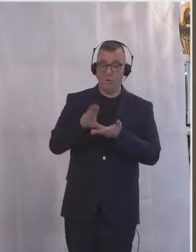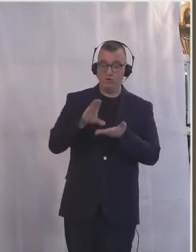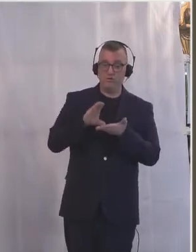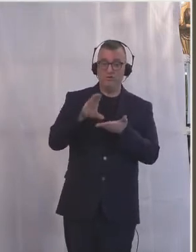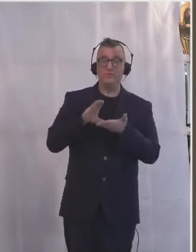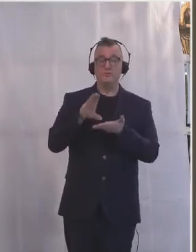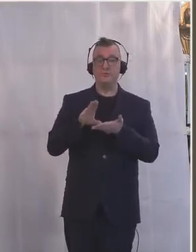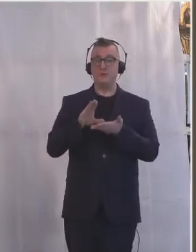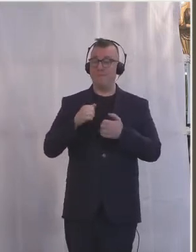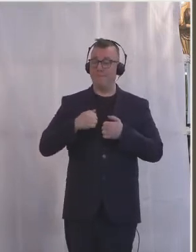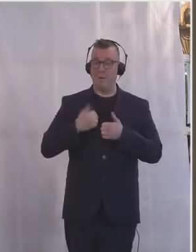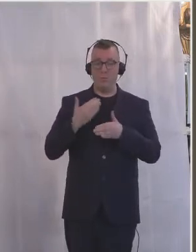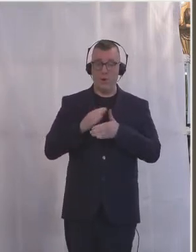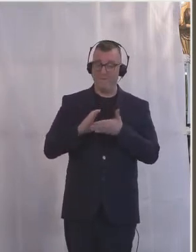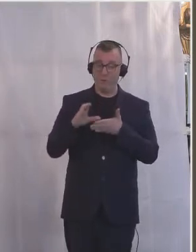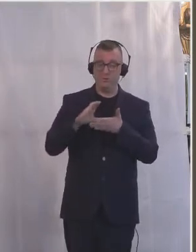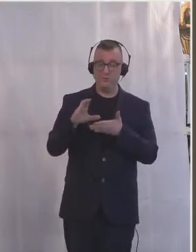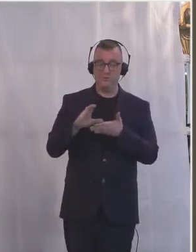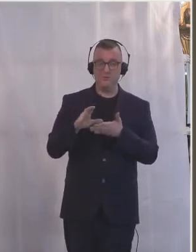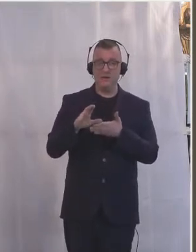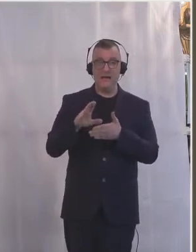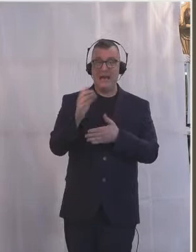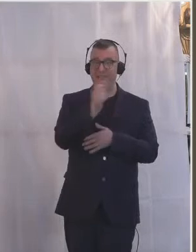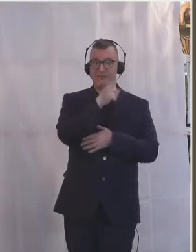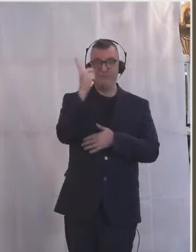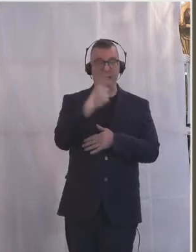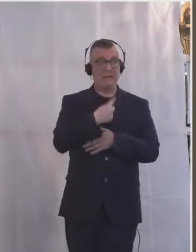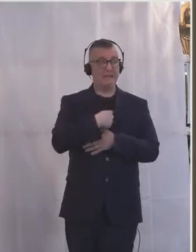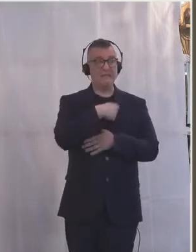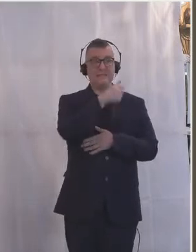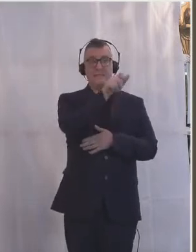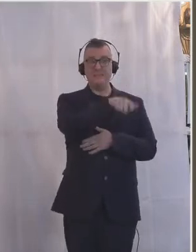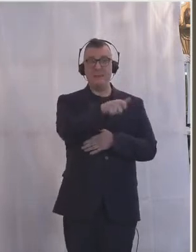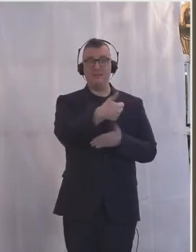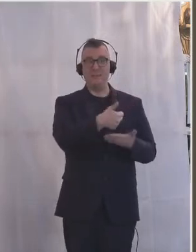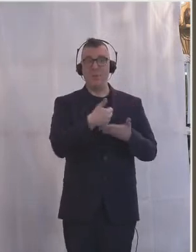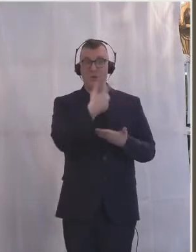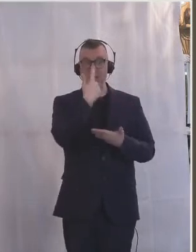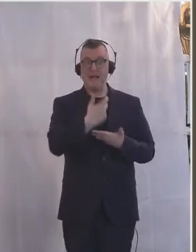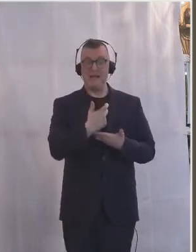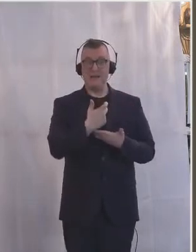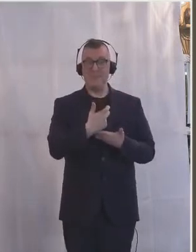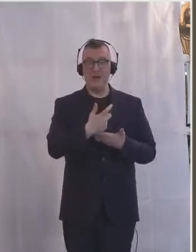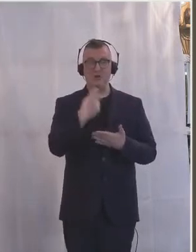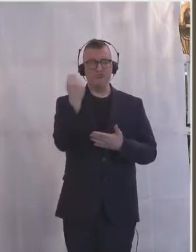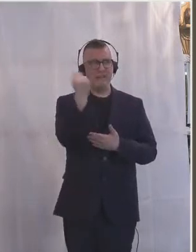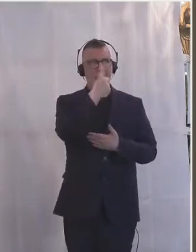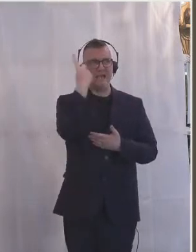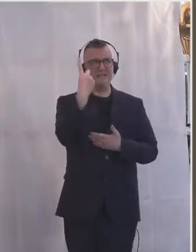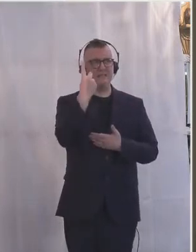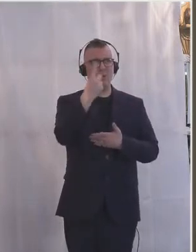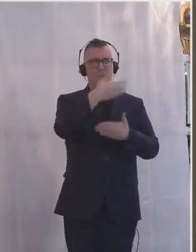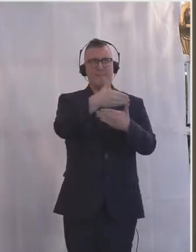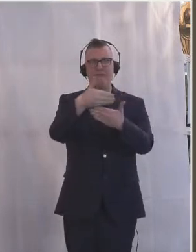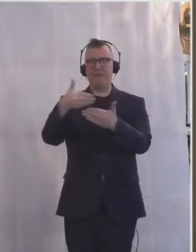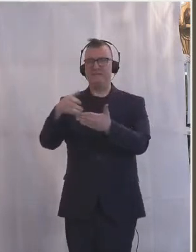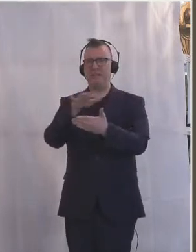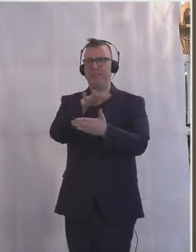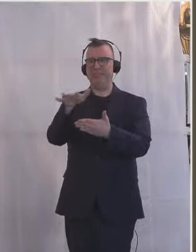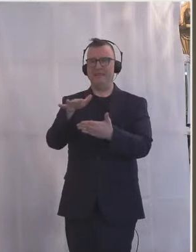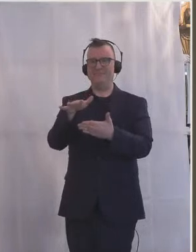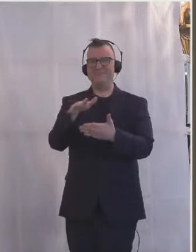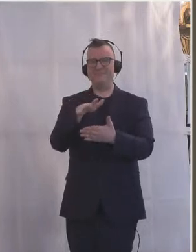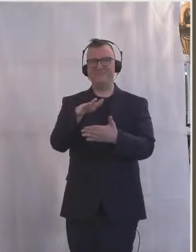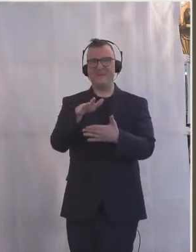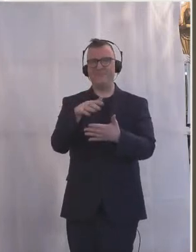know, I didn't have any notion that there was any other support, so it came as a great surprise to realize that all these barriers do exist. I mean, not a surprise, actually,